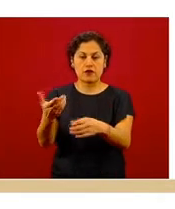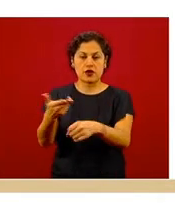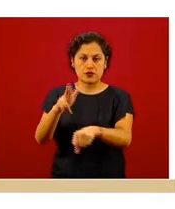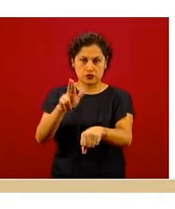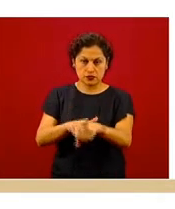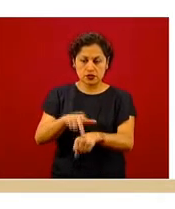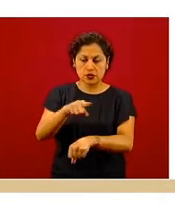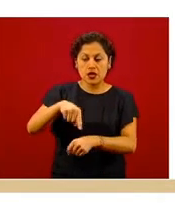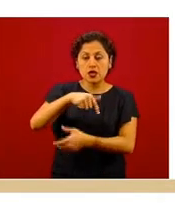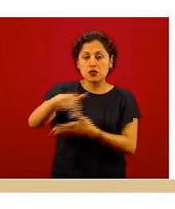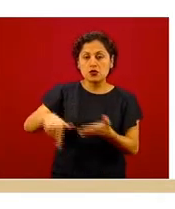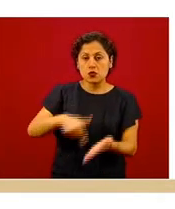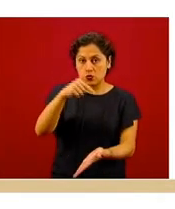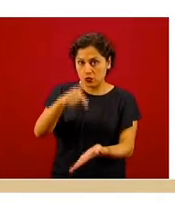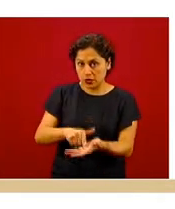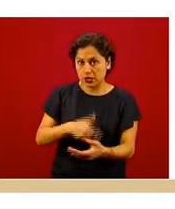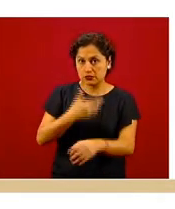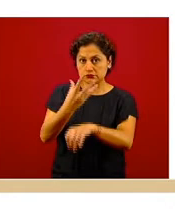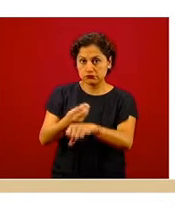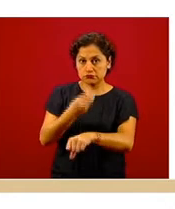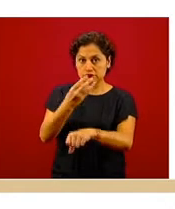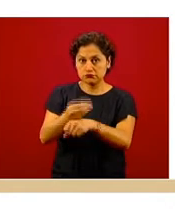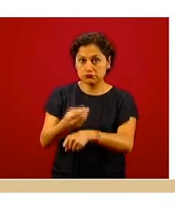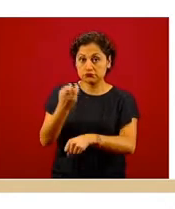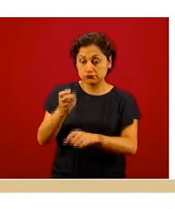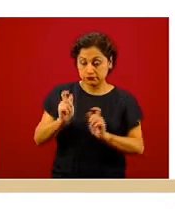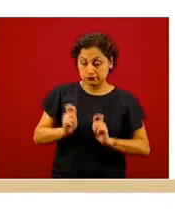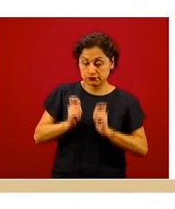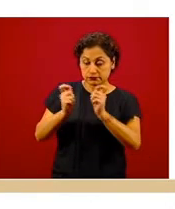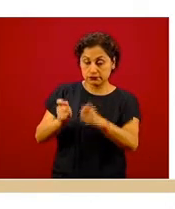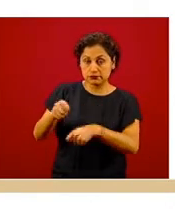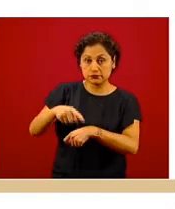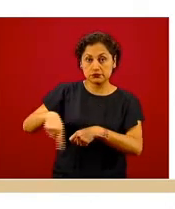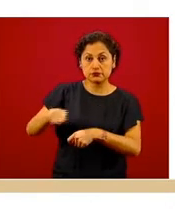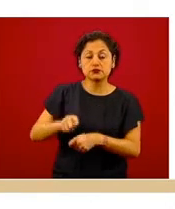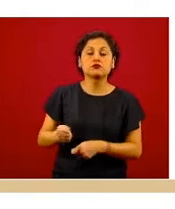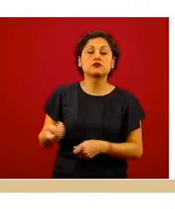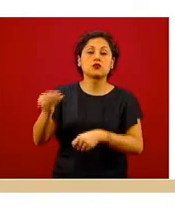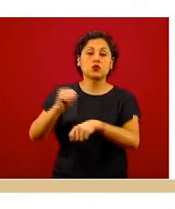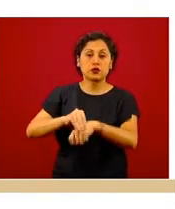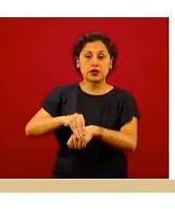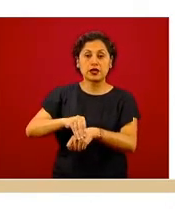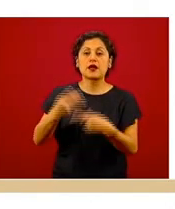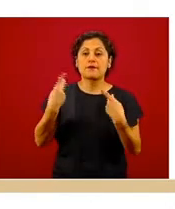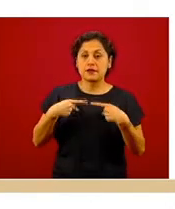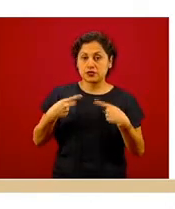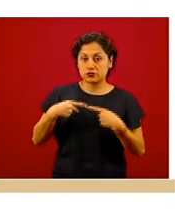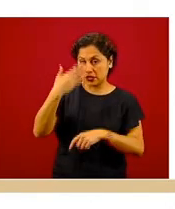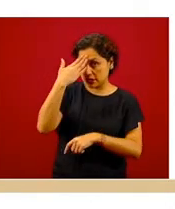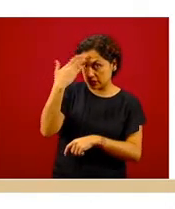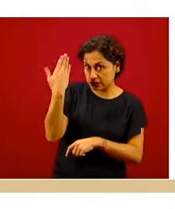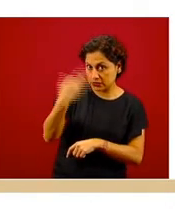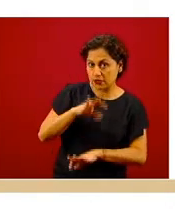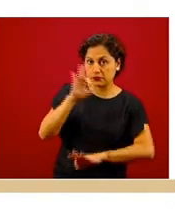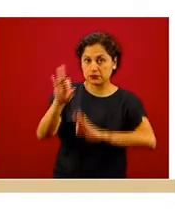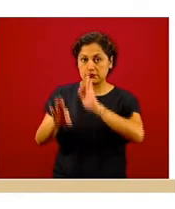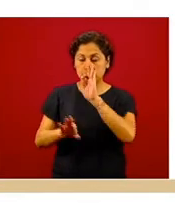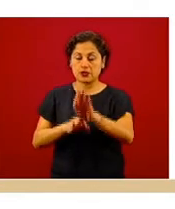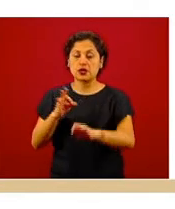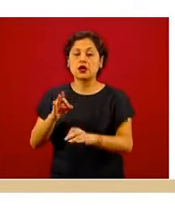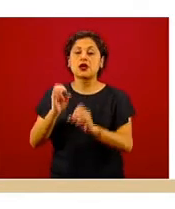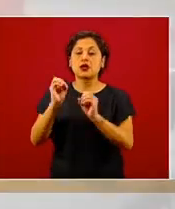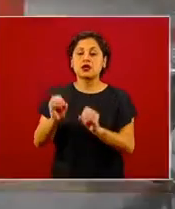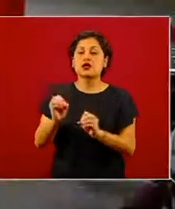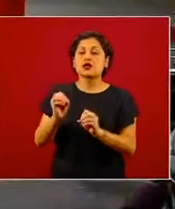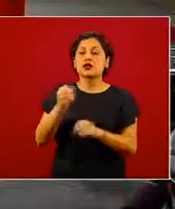areas that were retrofitted. And so then those beds were assigned specialized